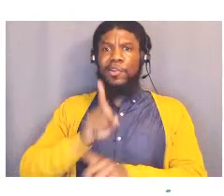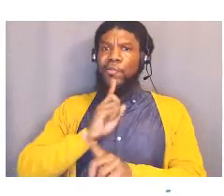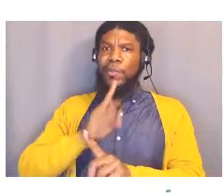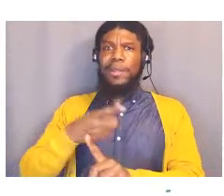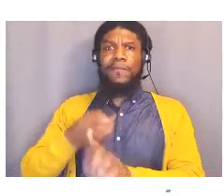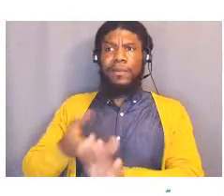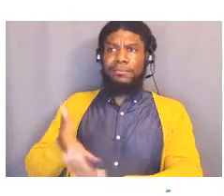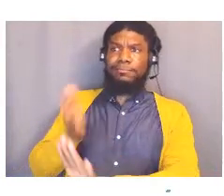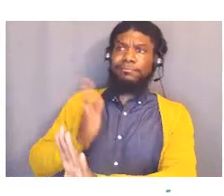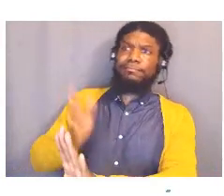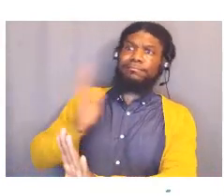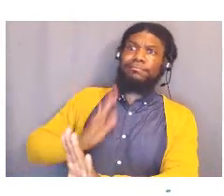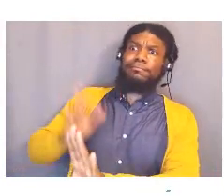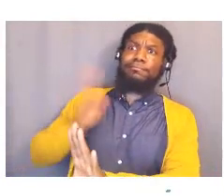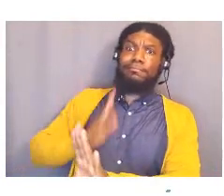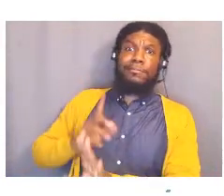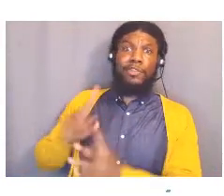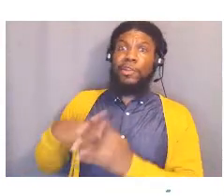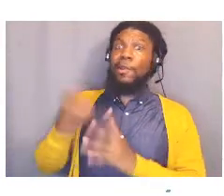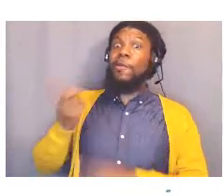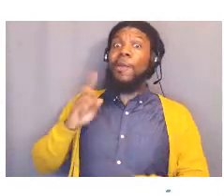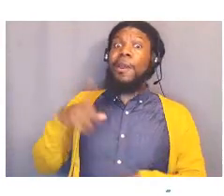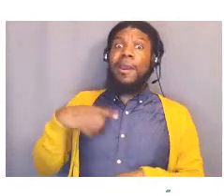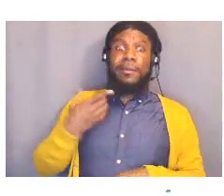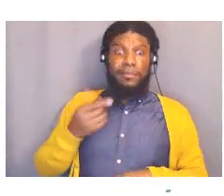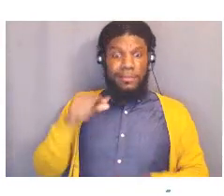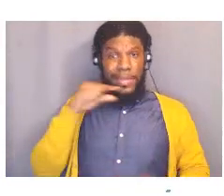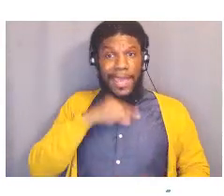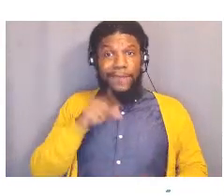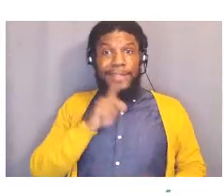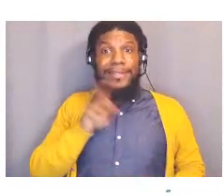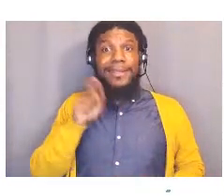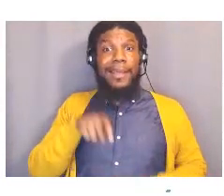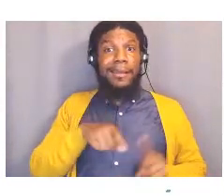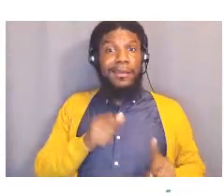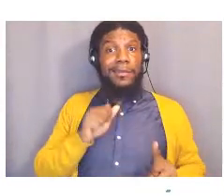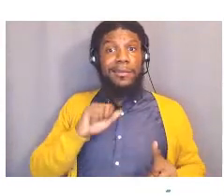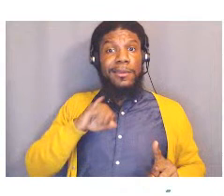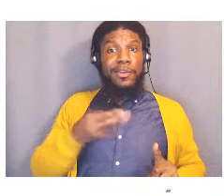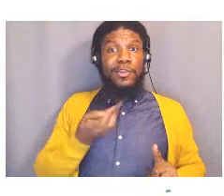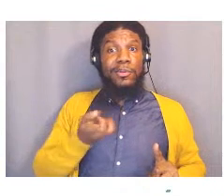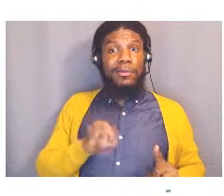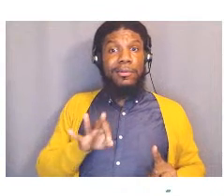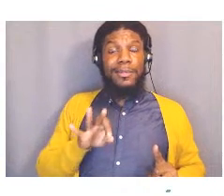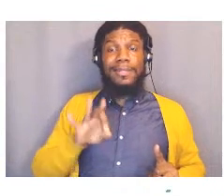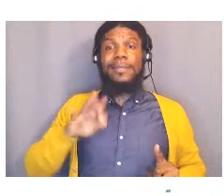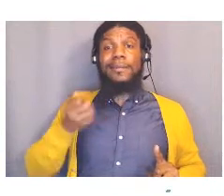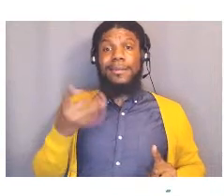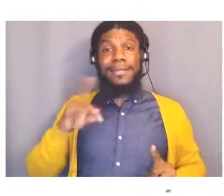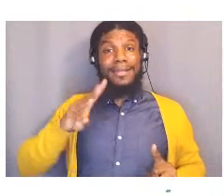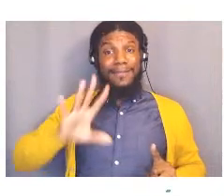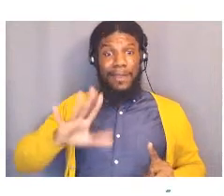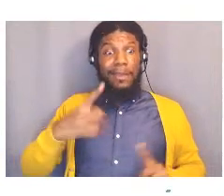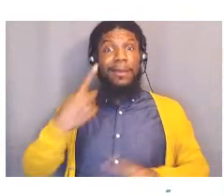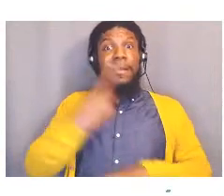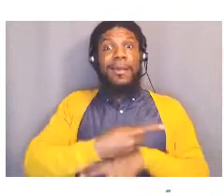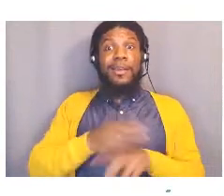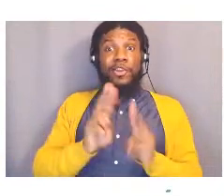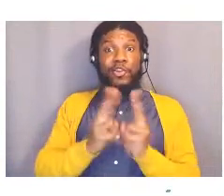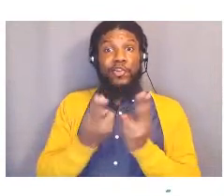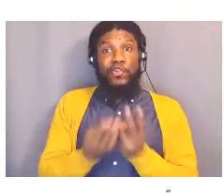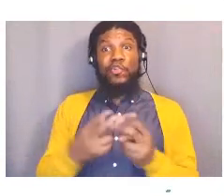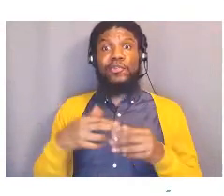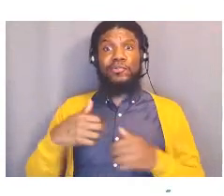Galveston, Texas, on June 19, 1865, because it was on that date that Union soldiers were finally able